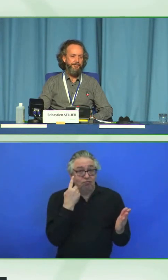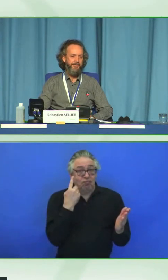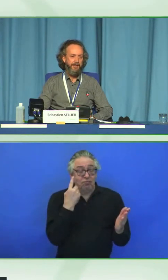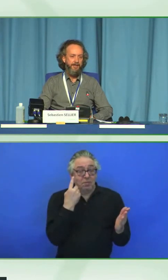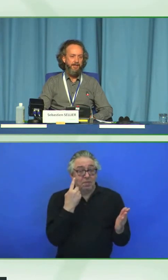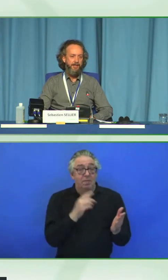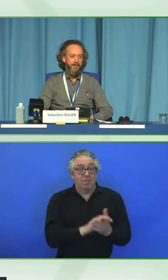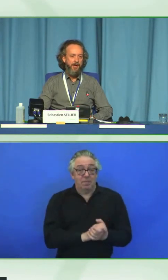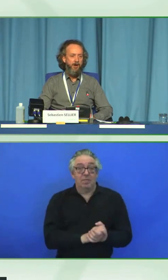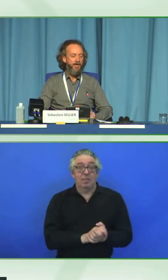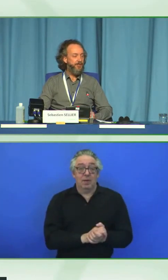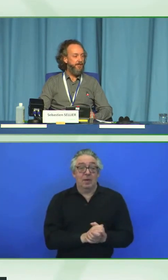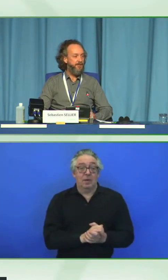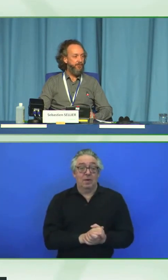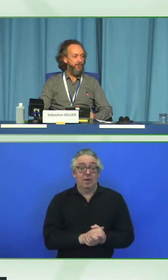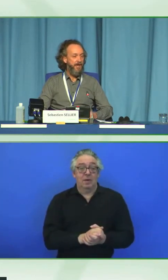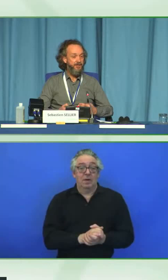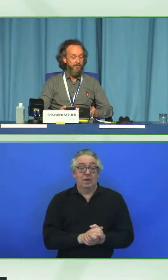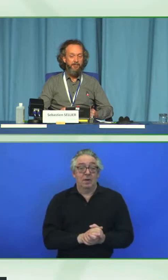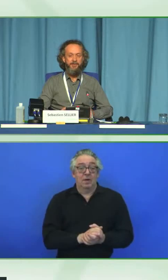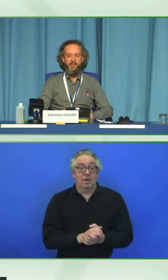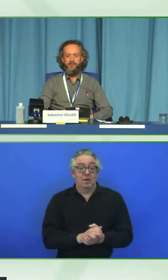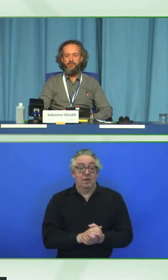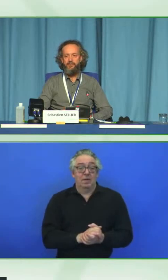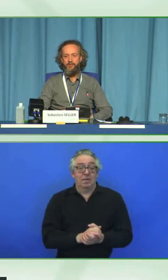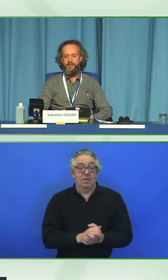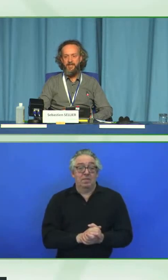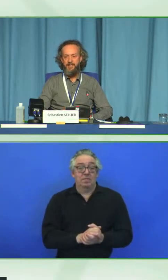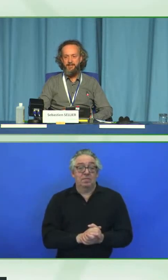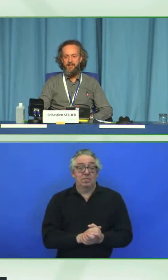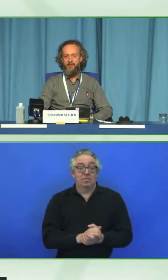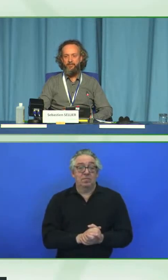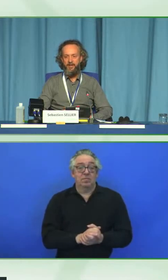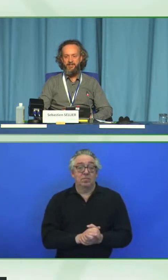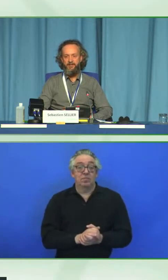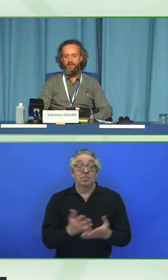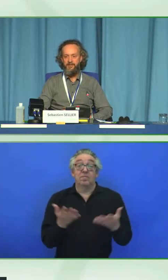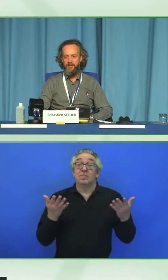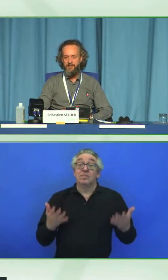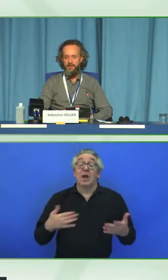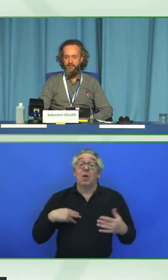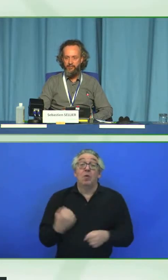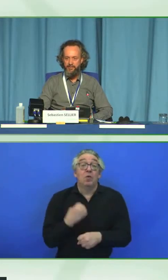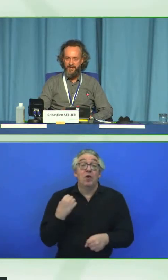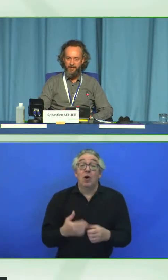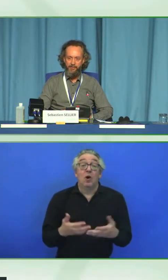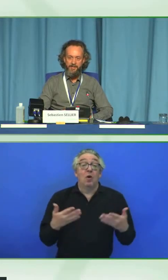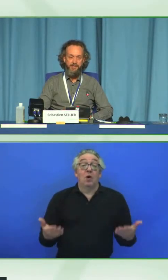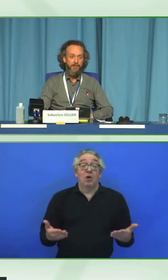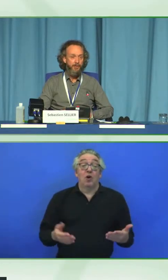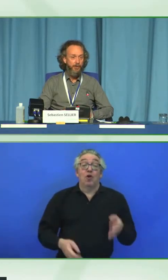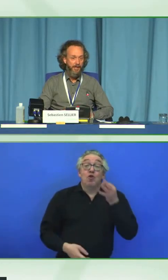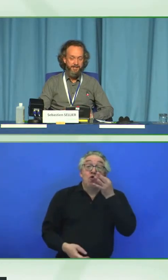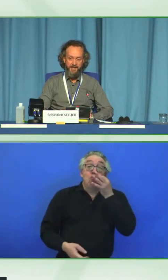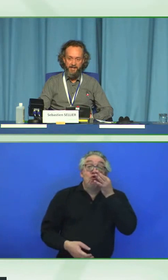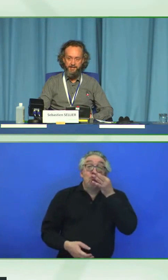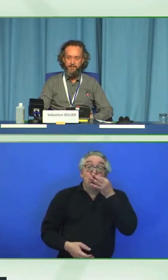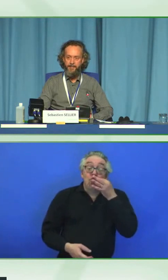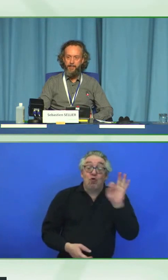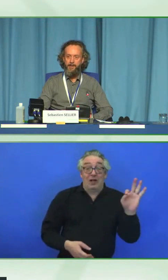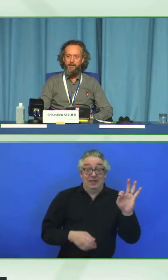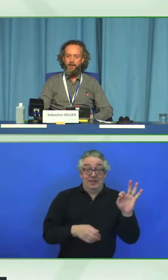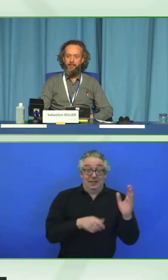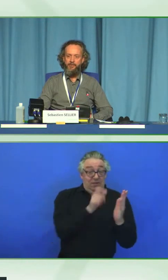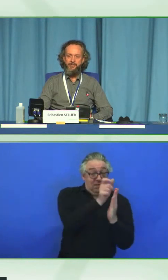language. Our action is to, at the moment, is to translate French definition into sign language, collect